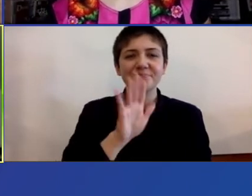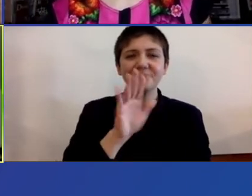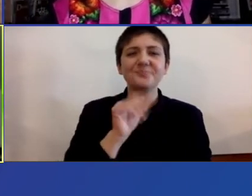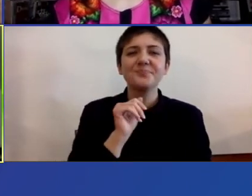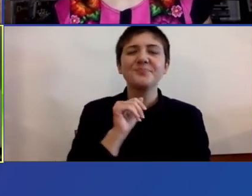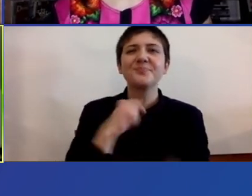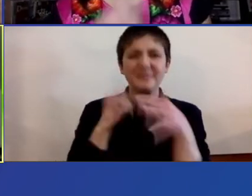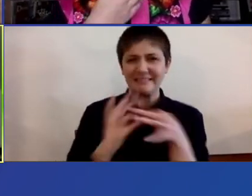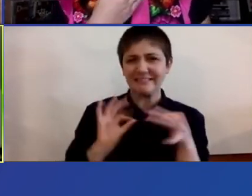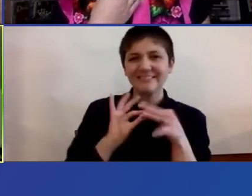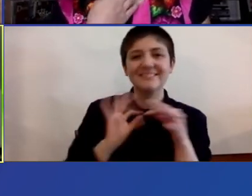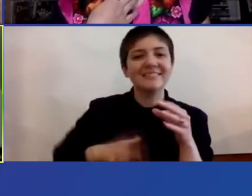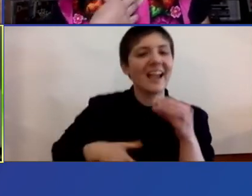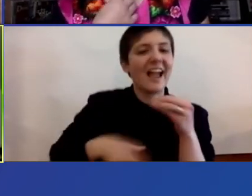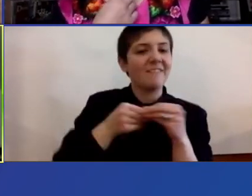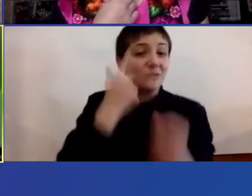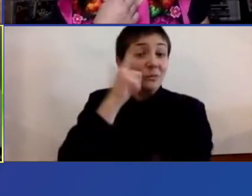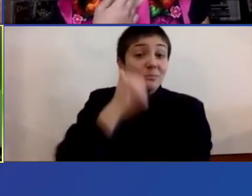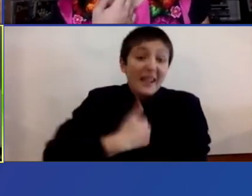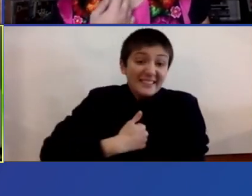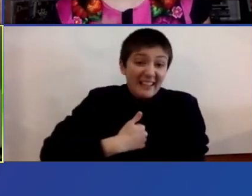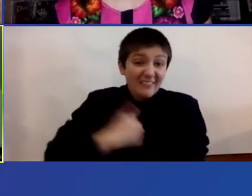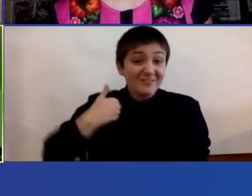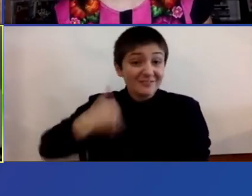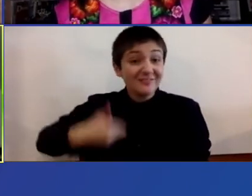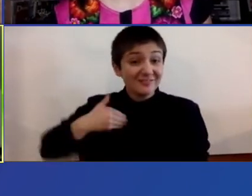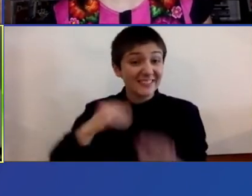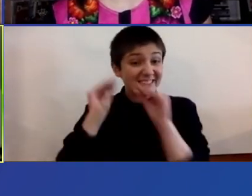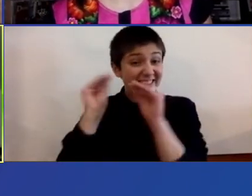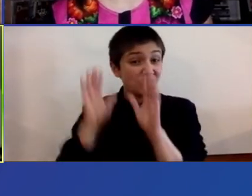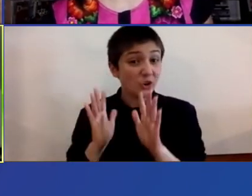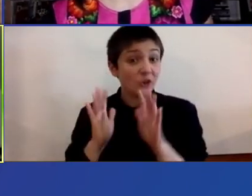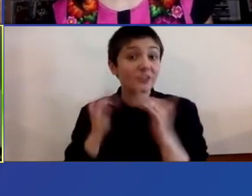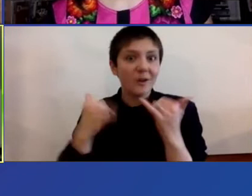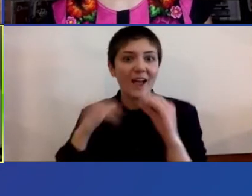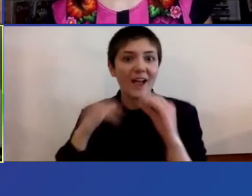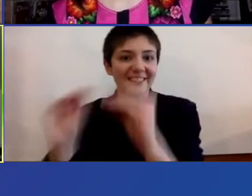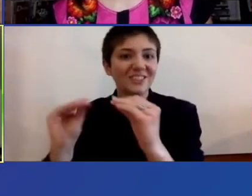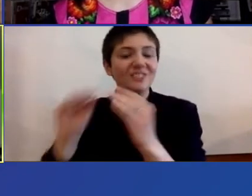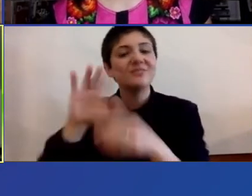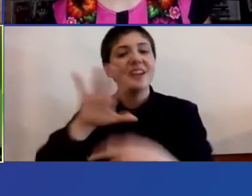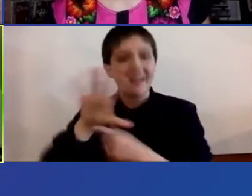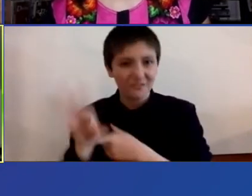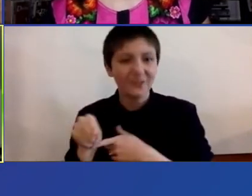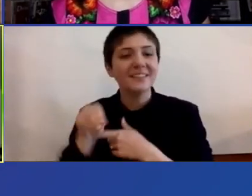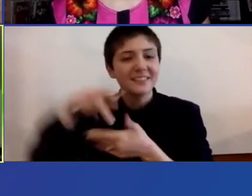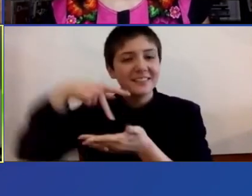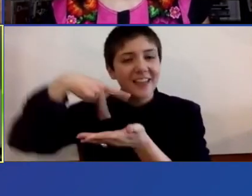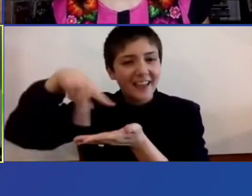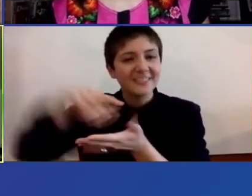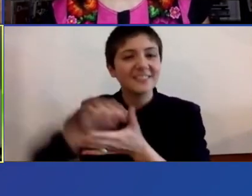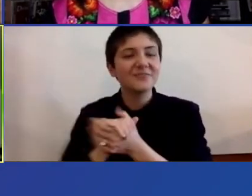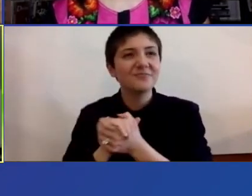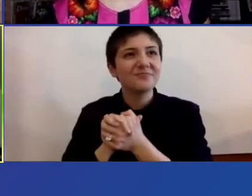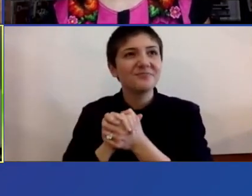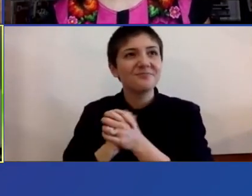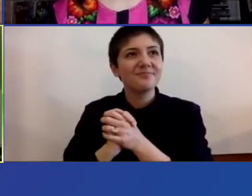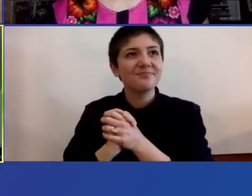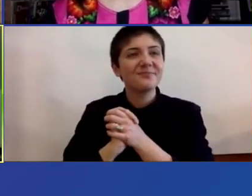Myself, being a teacher now of African dance, I find